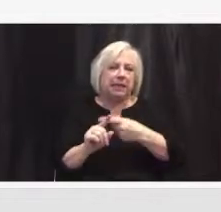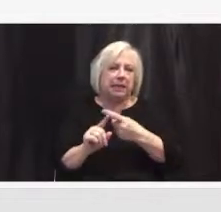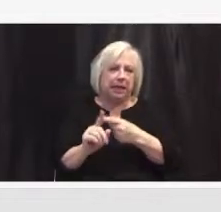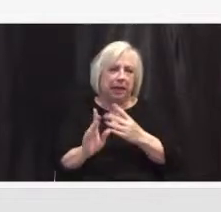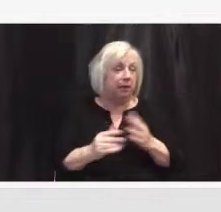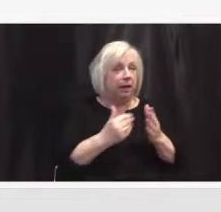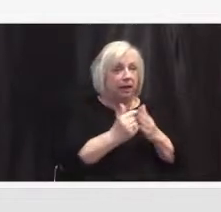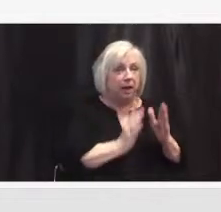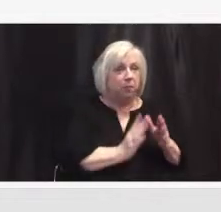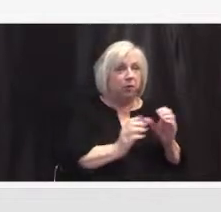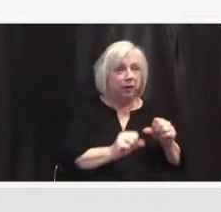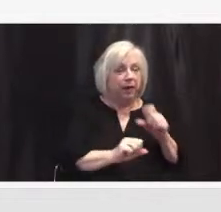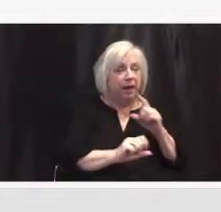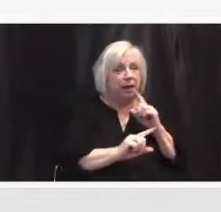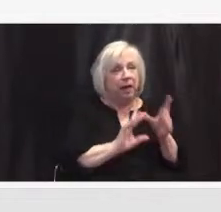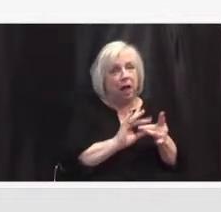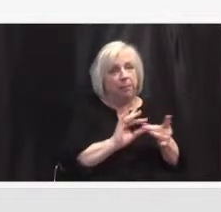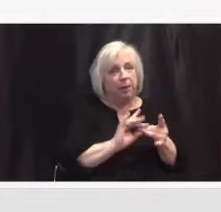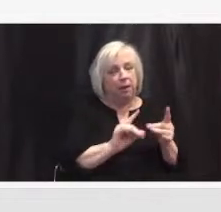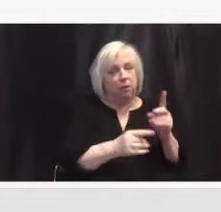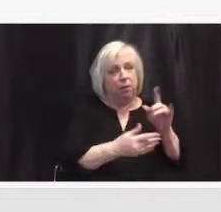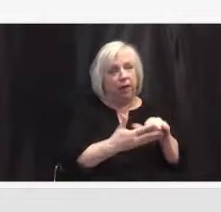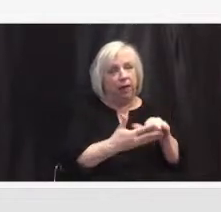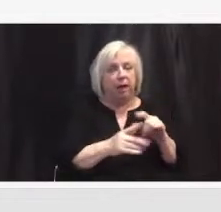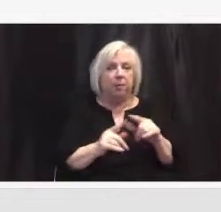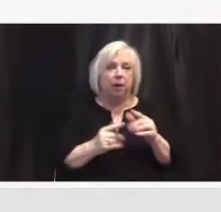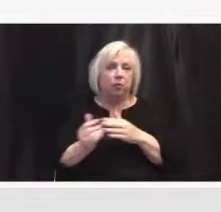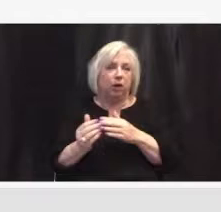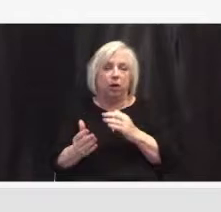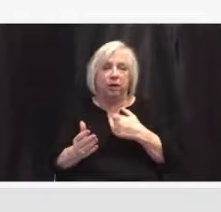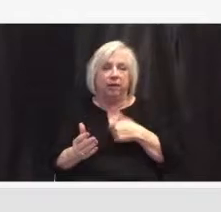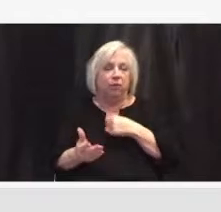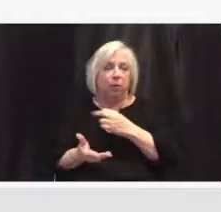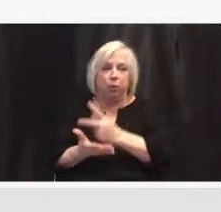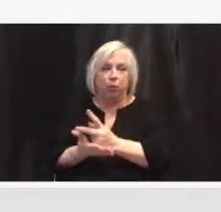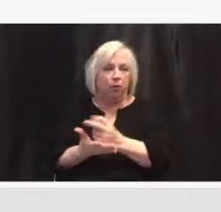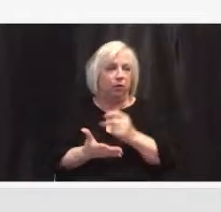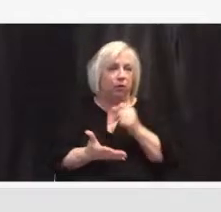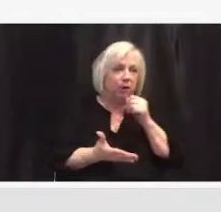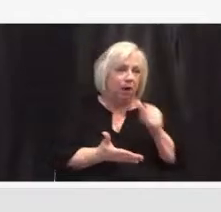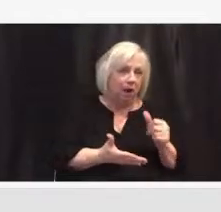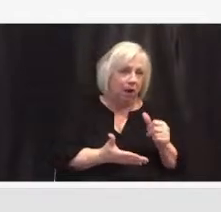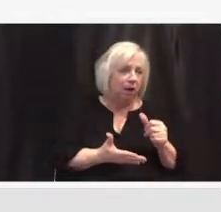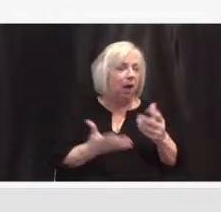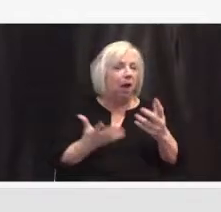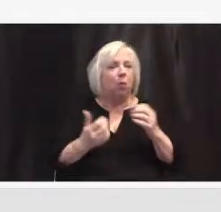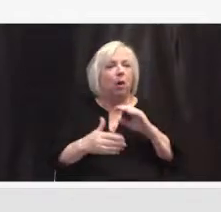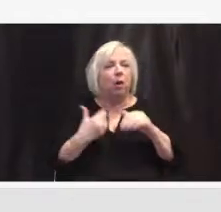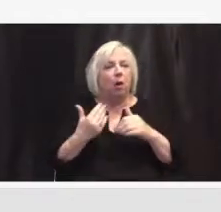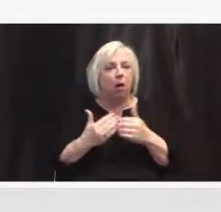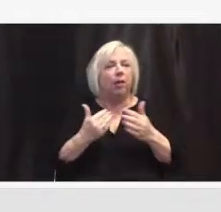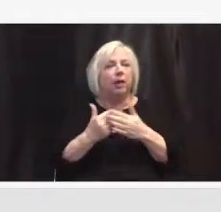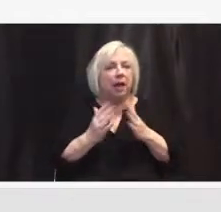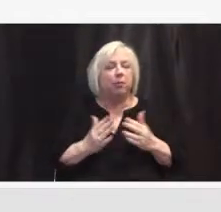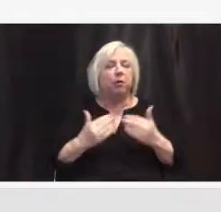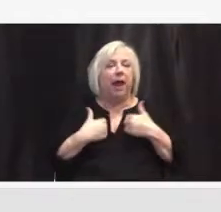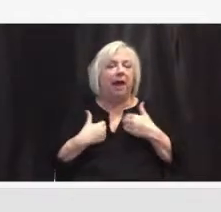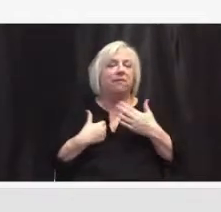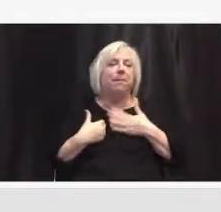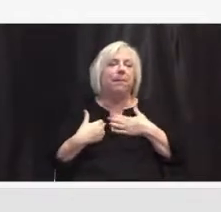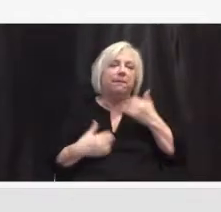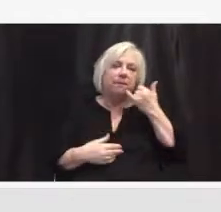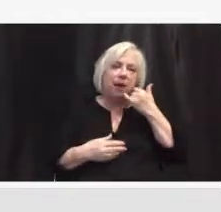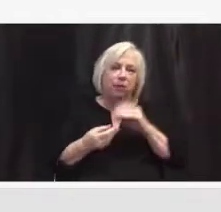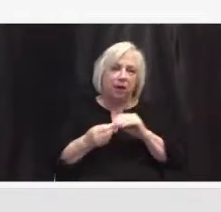issue. Regardless of whether or not we are approved for this permit, I want all the neighbors to have my phone number, because if something's